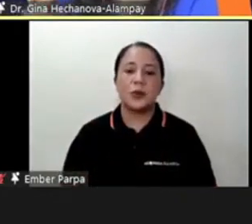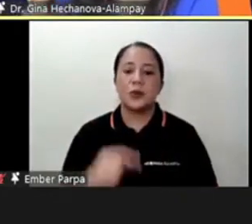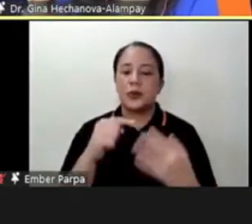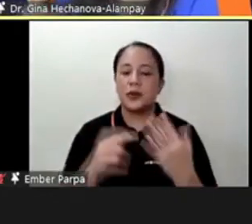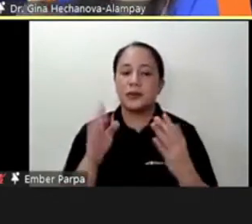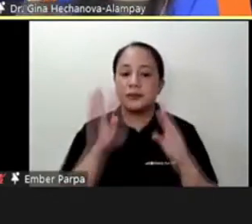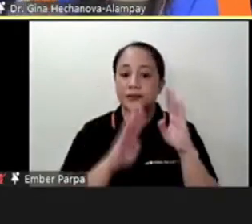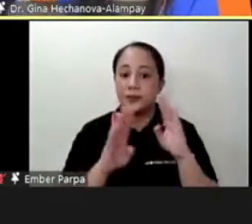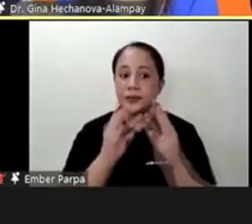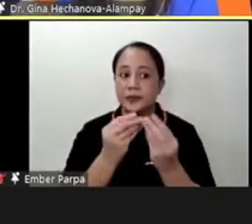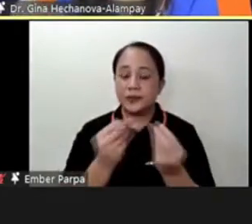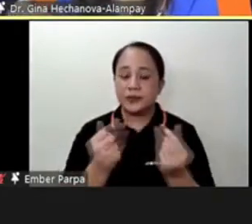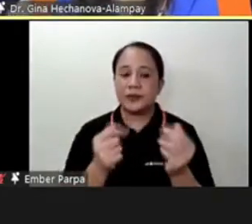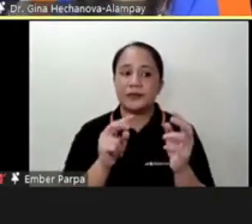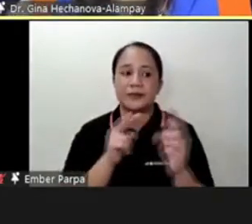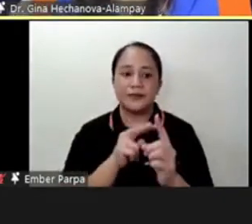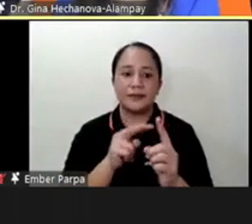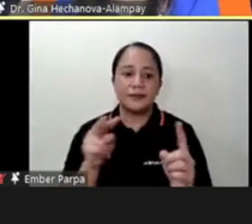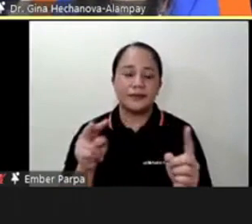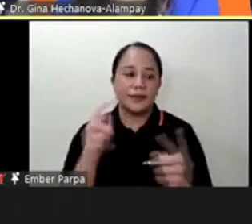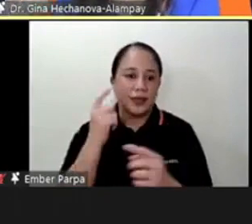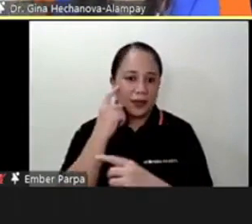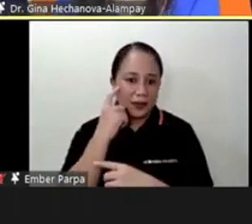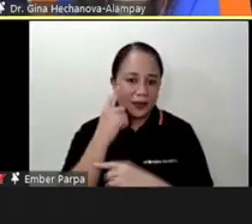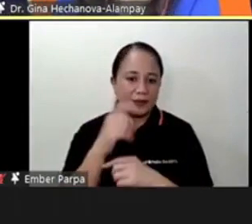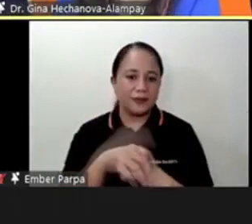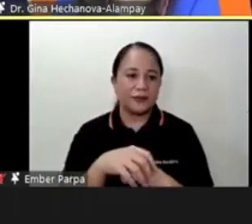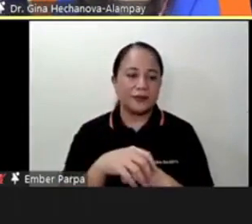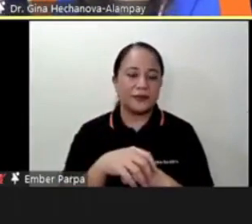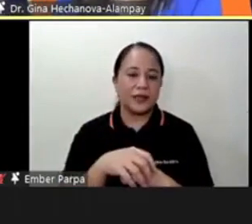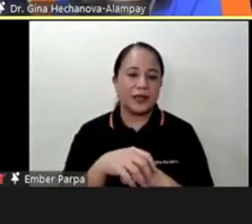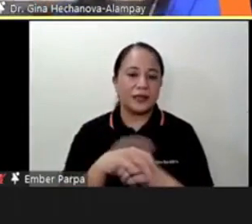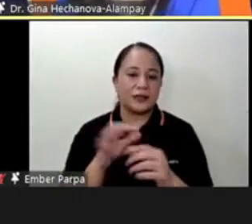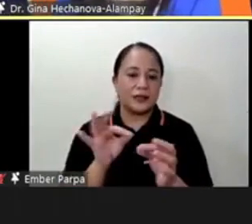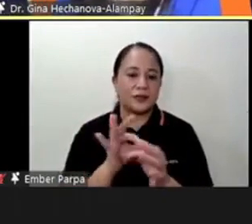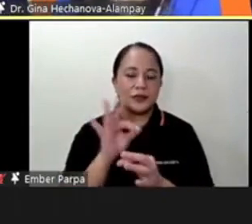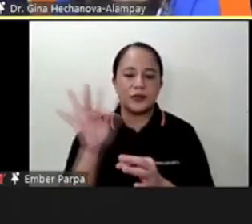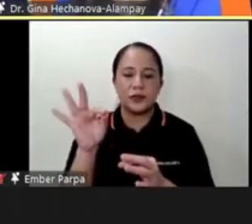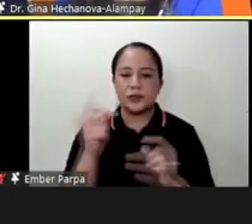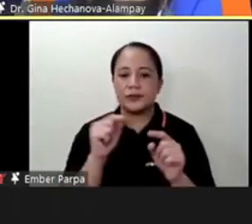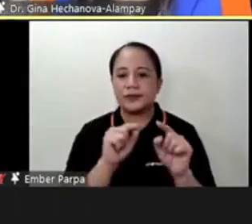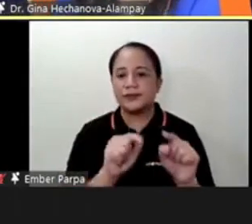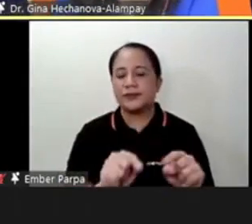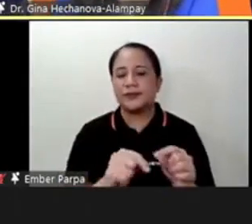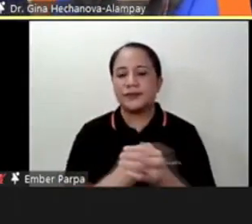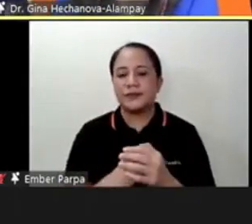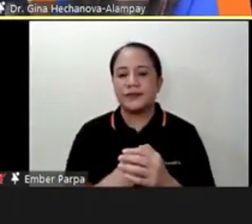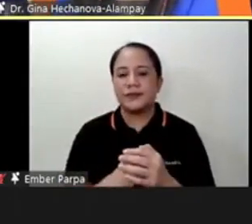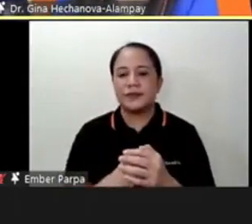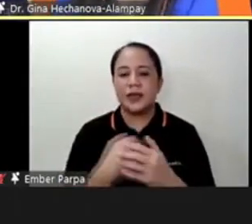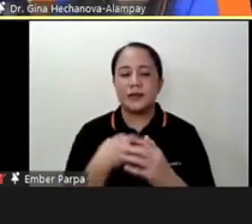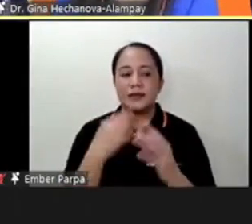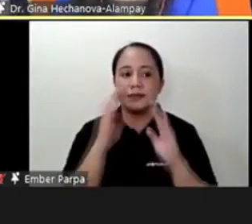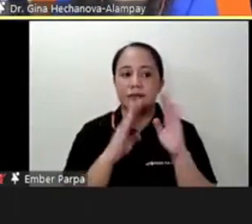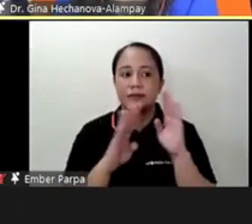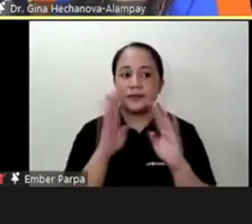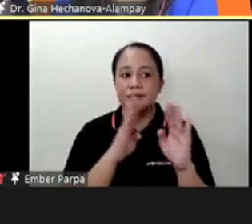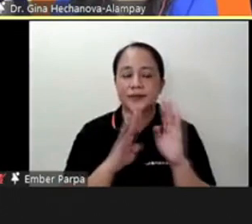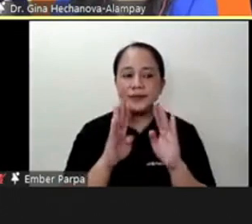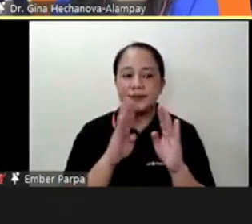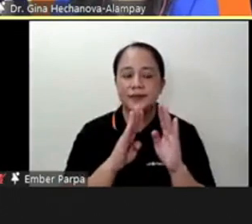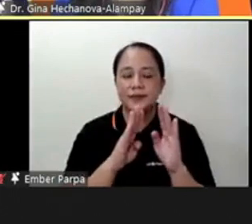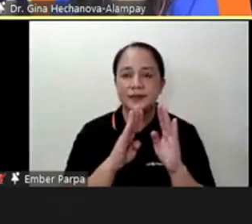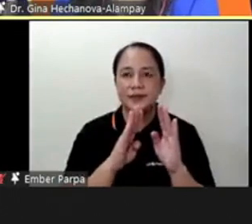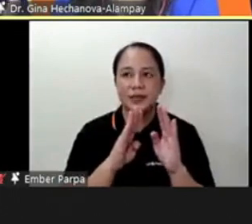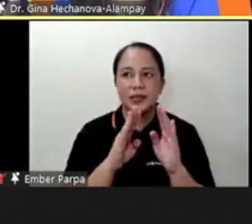problem solving and perspective taking and spiritual coping. Okay. So problem solving and perspective taking